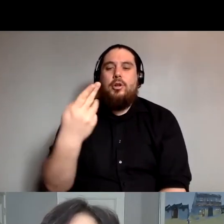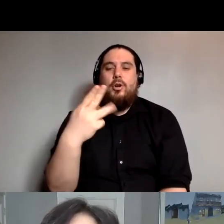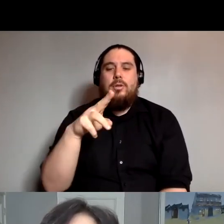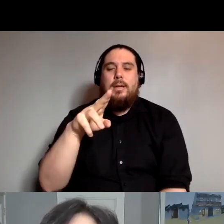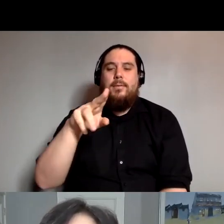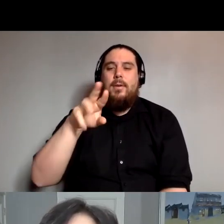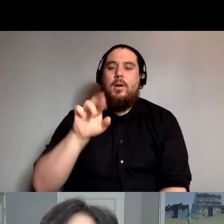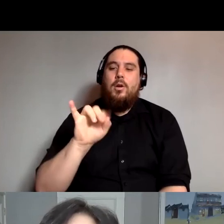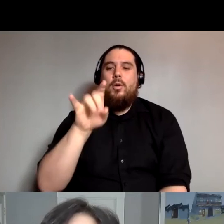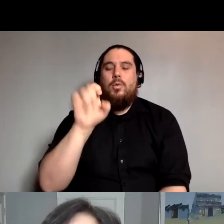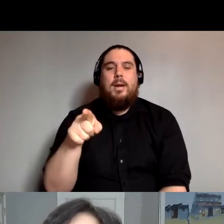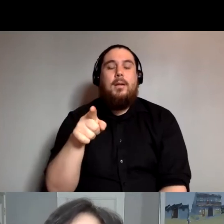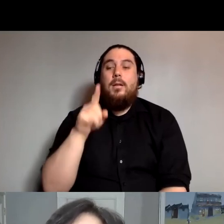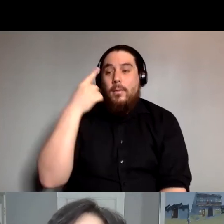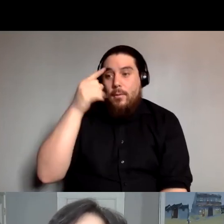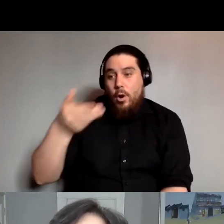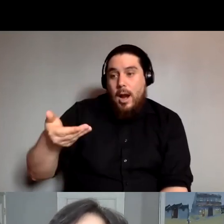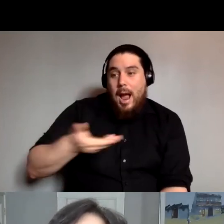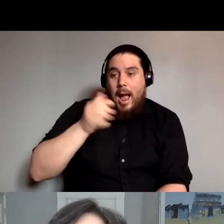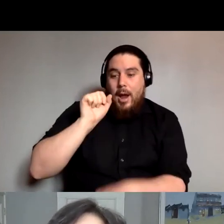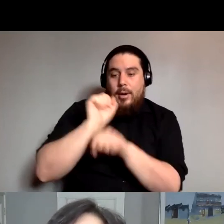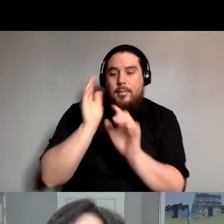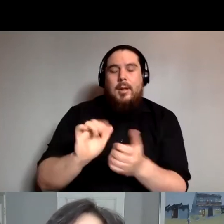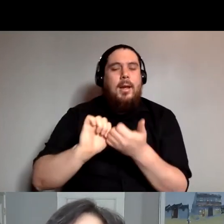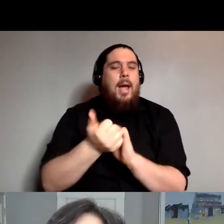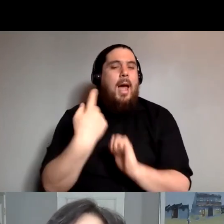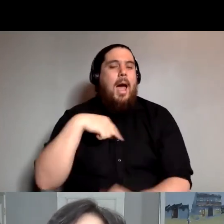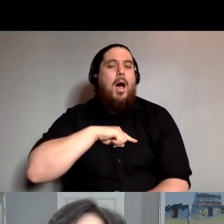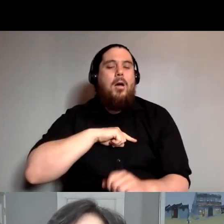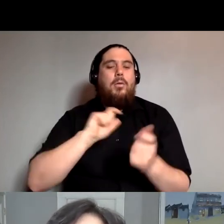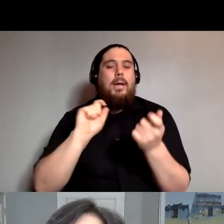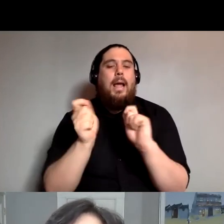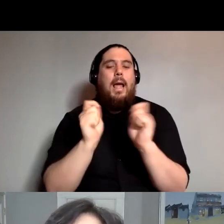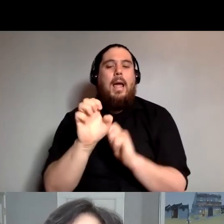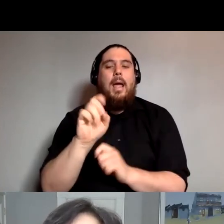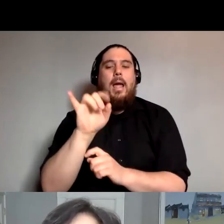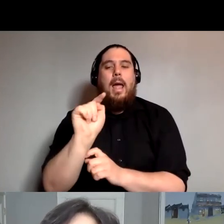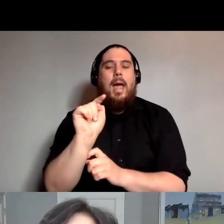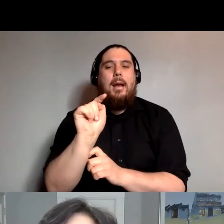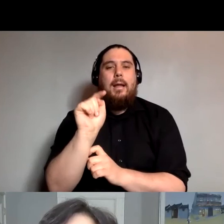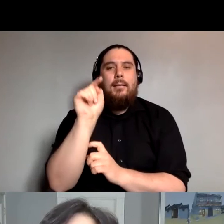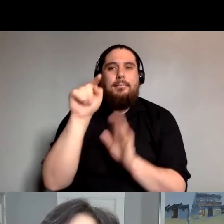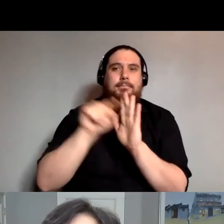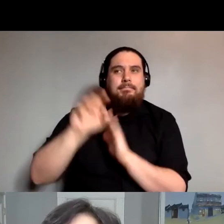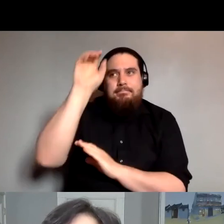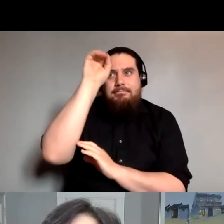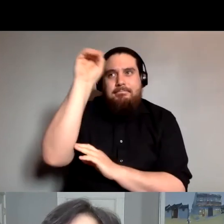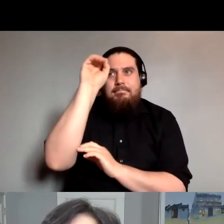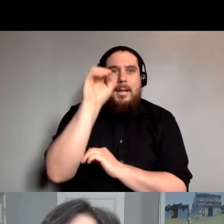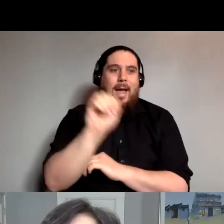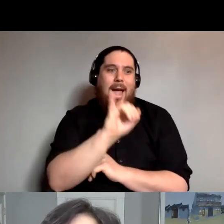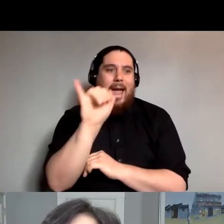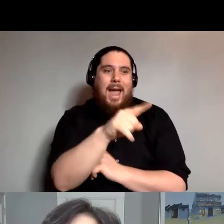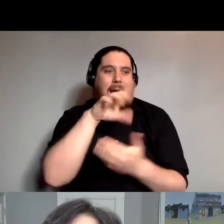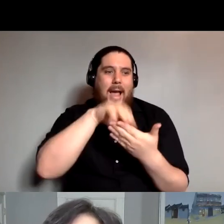employment, how should we edit the likely biased data that the AI is learning from in order to assure